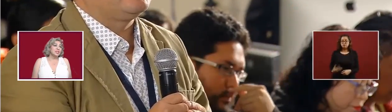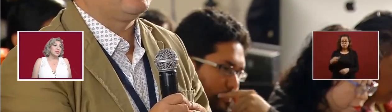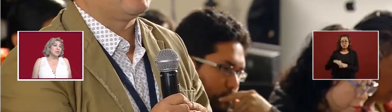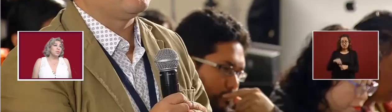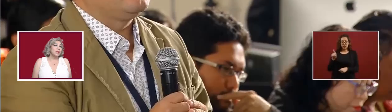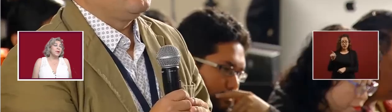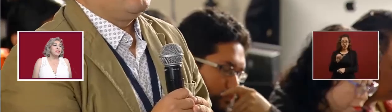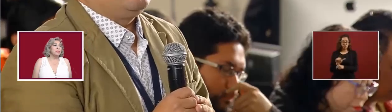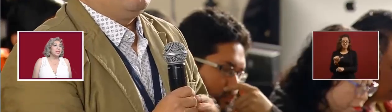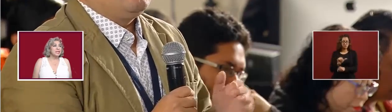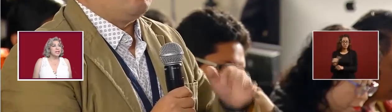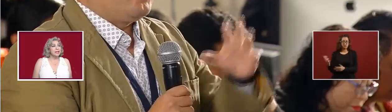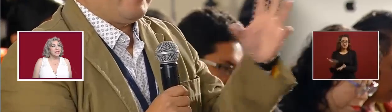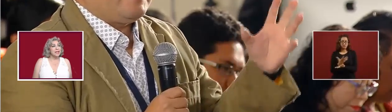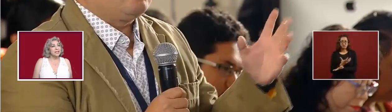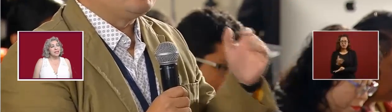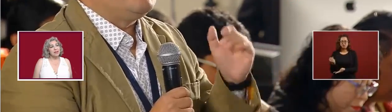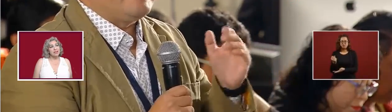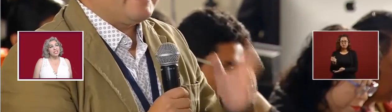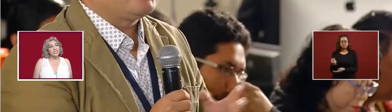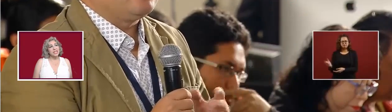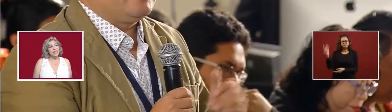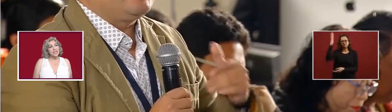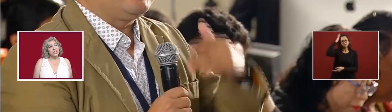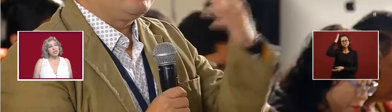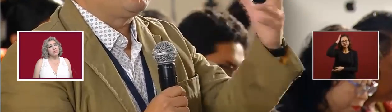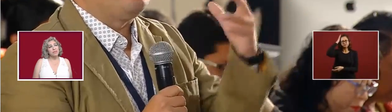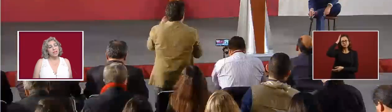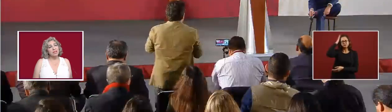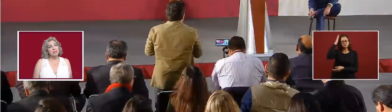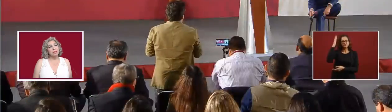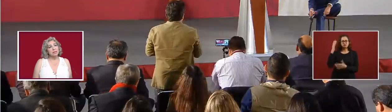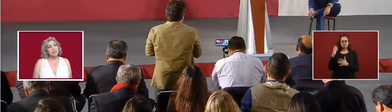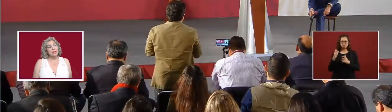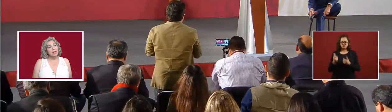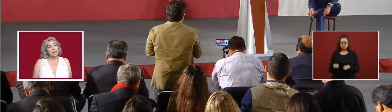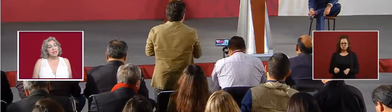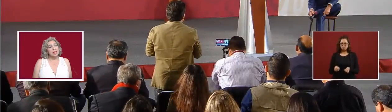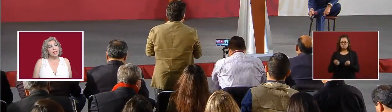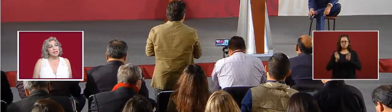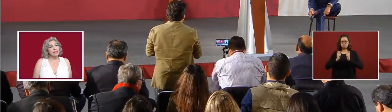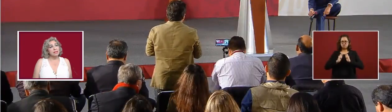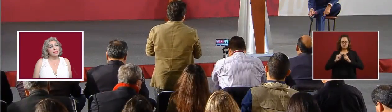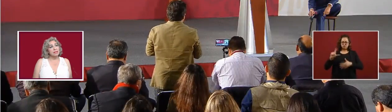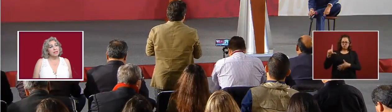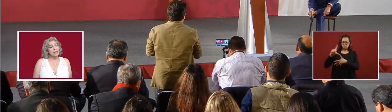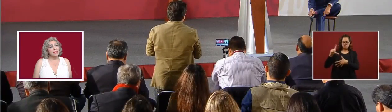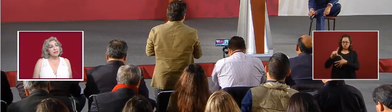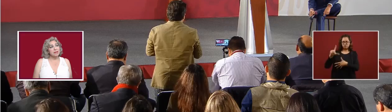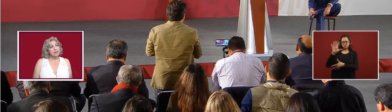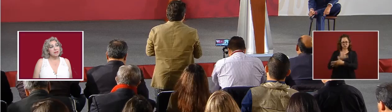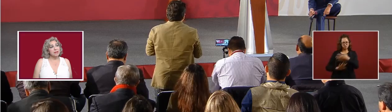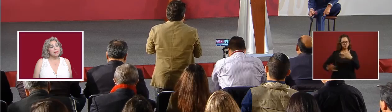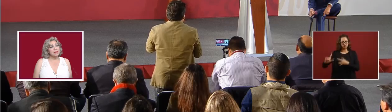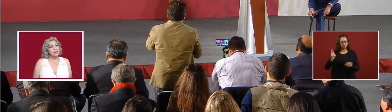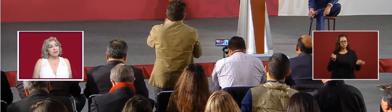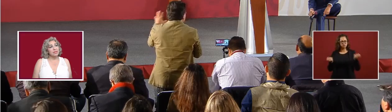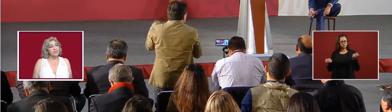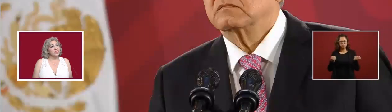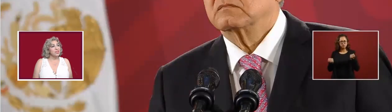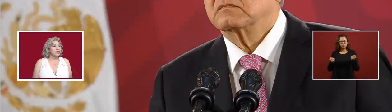So what about the president-elect in Argentina, do you feel like that,